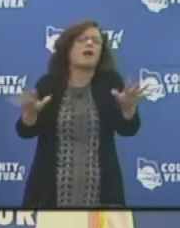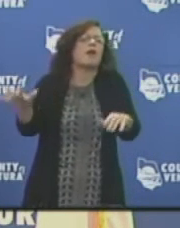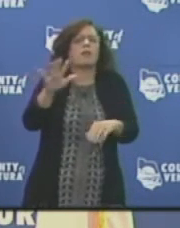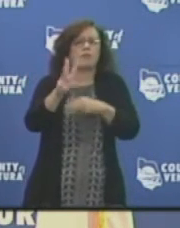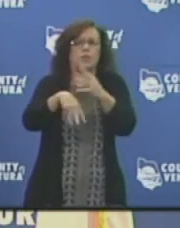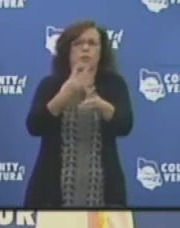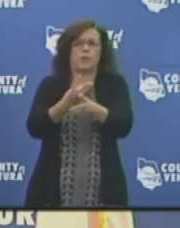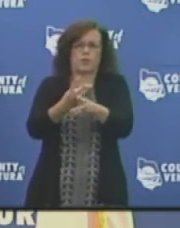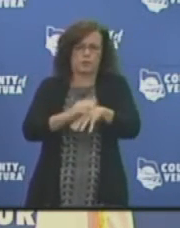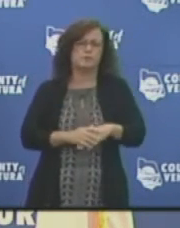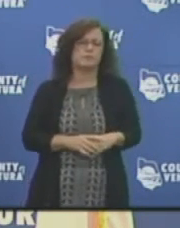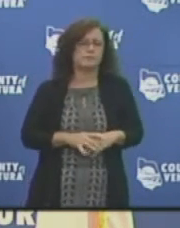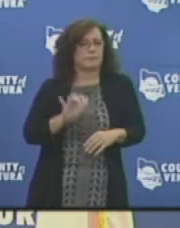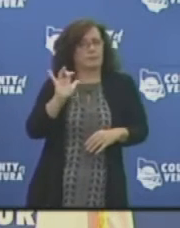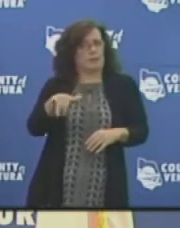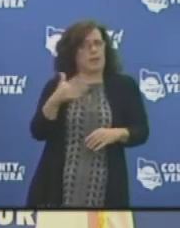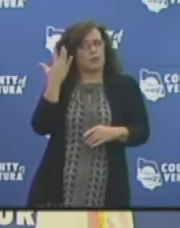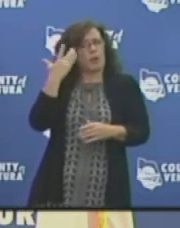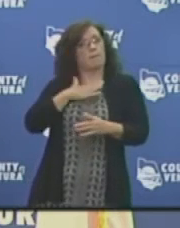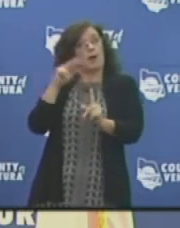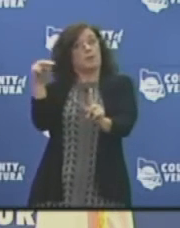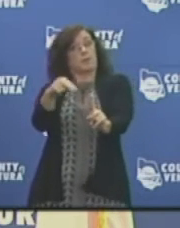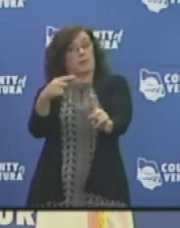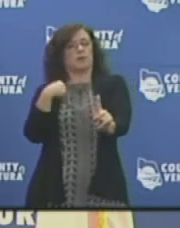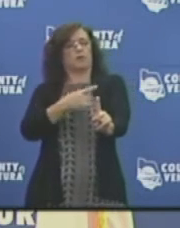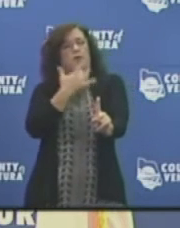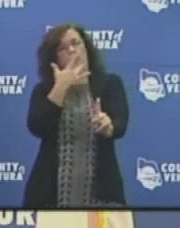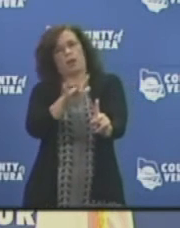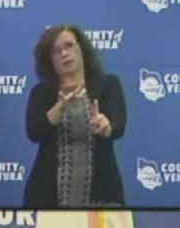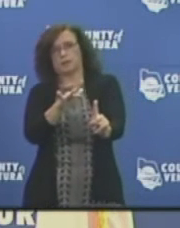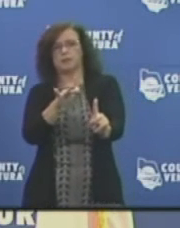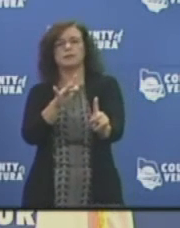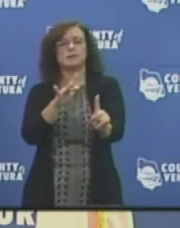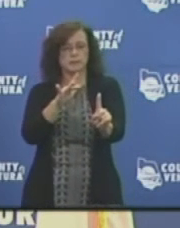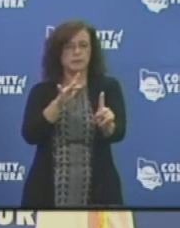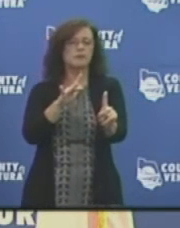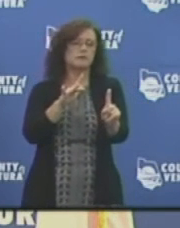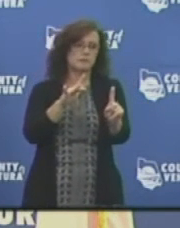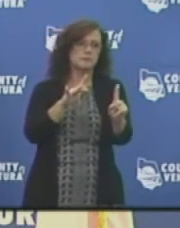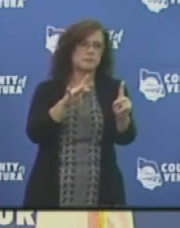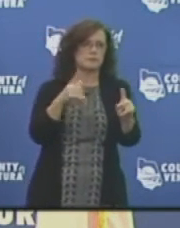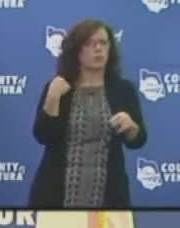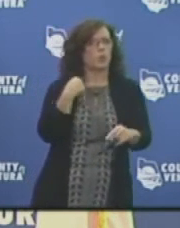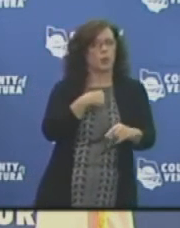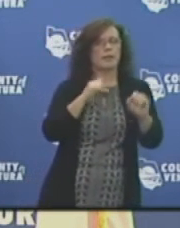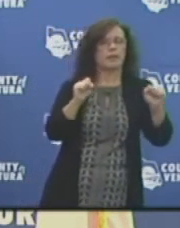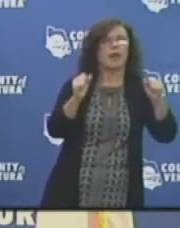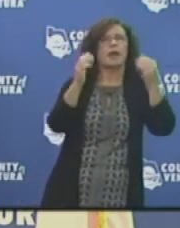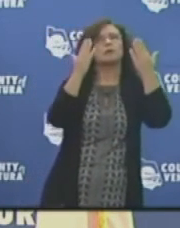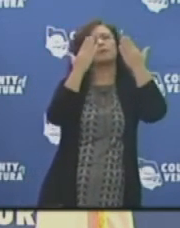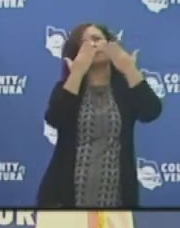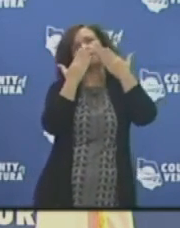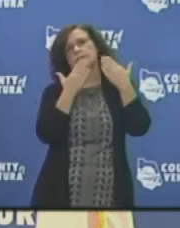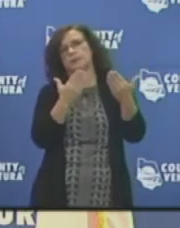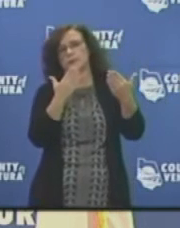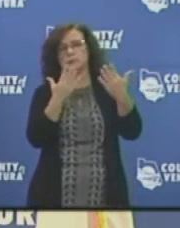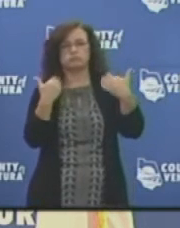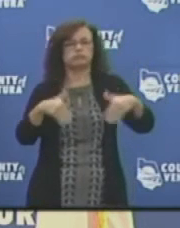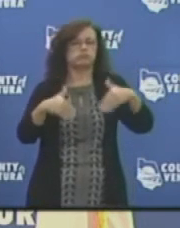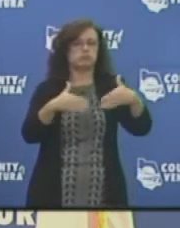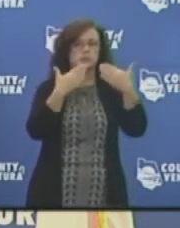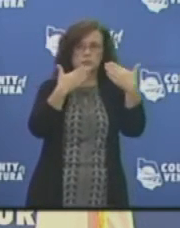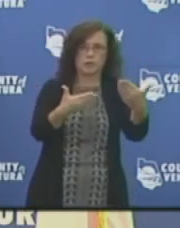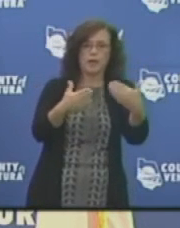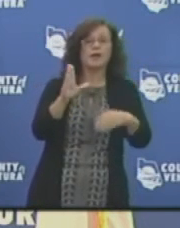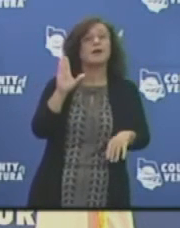to be where we're at and where we are, we have a lot to be thankful for. But COVID